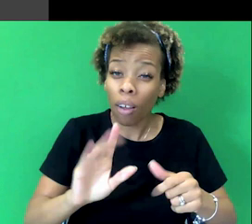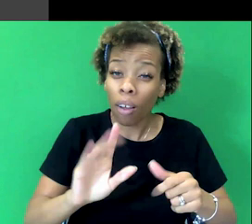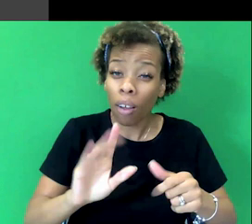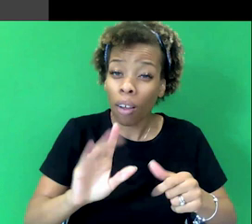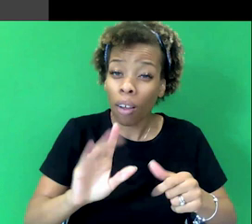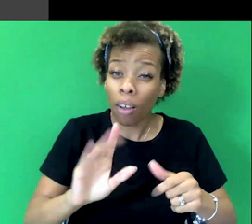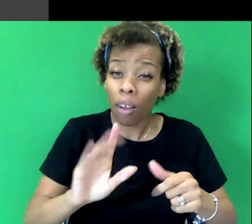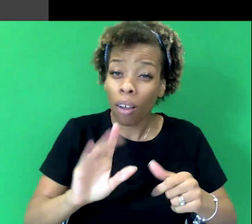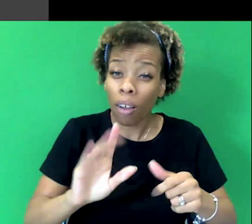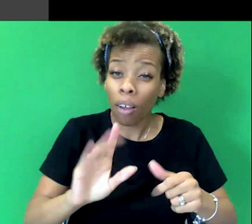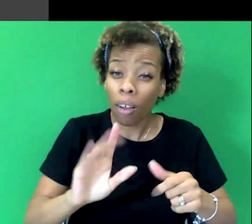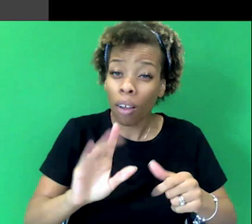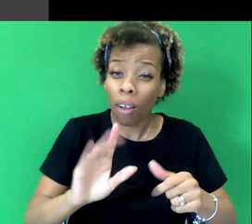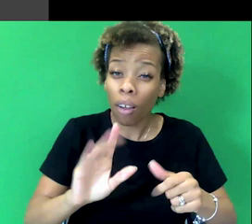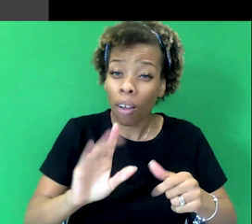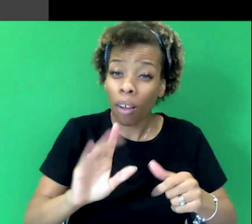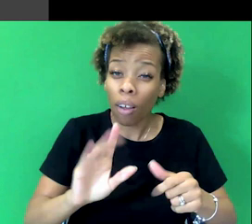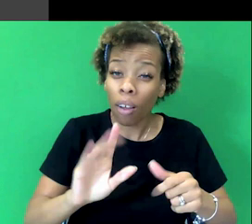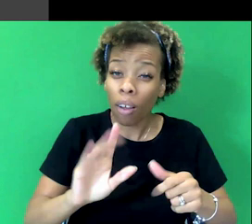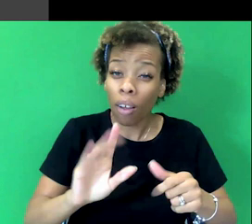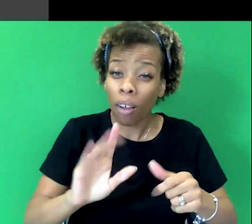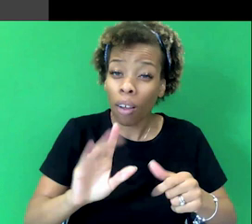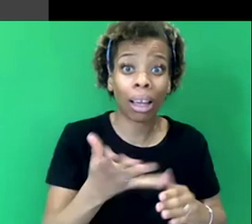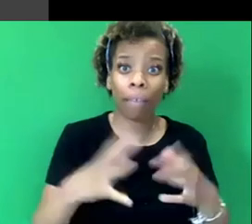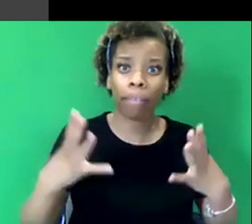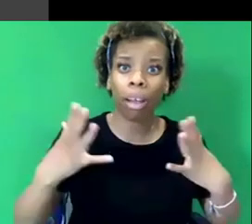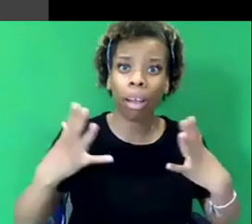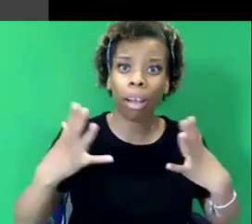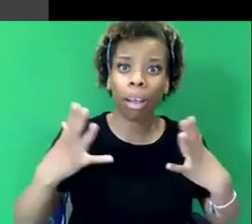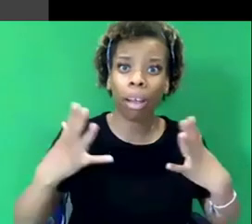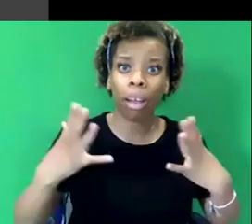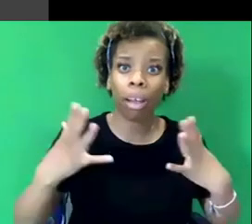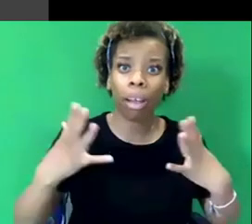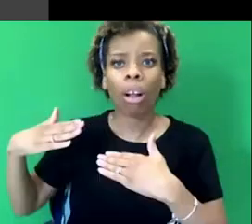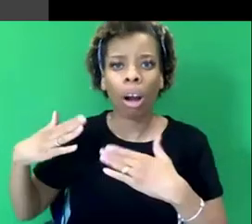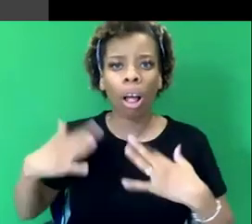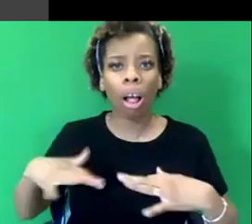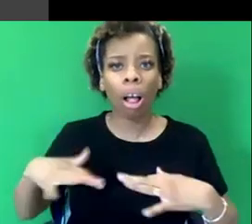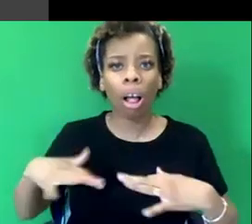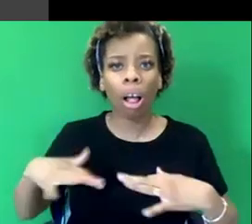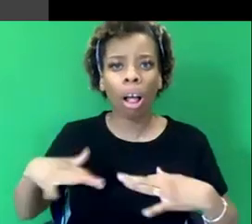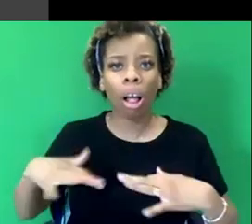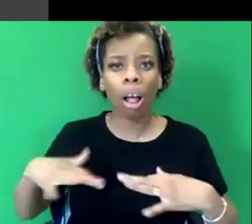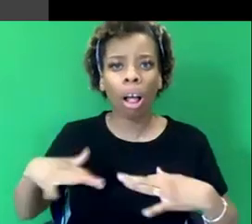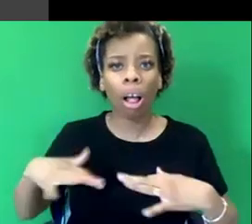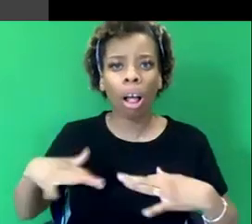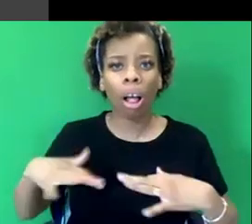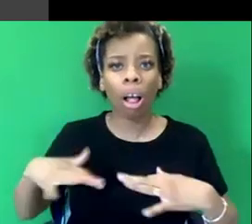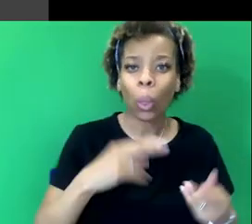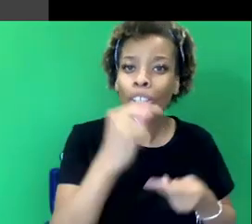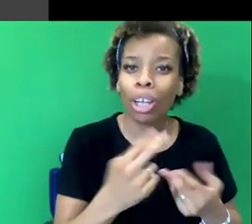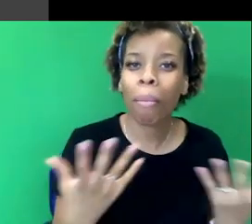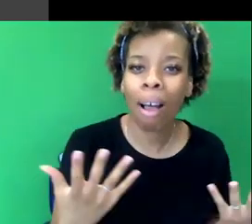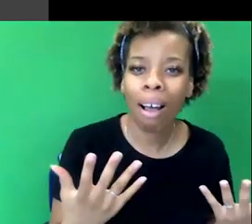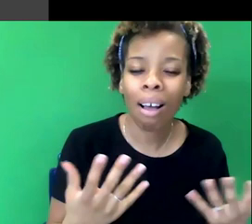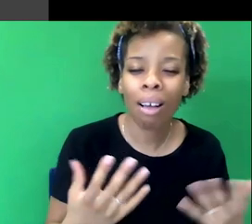mean, per hour, it's going to cost a lot more if you are all in frocks than if you're just in a contemporary police drama. Then there's